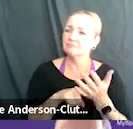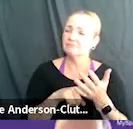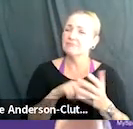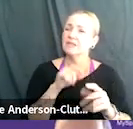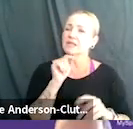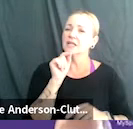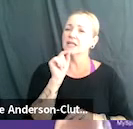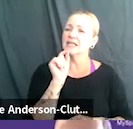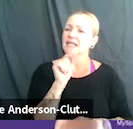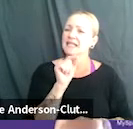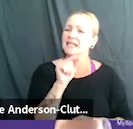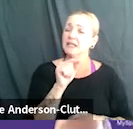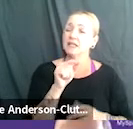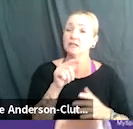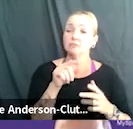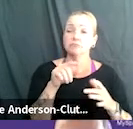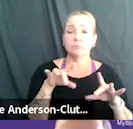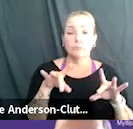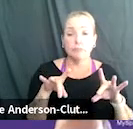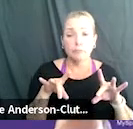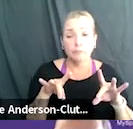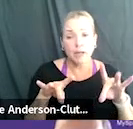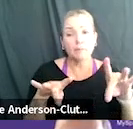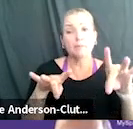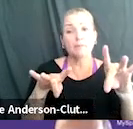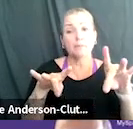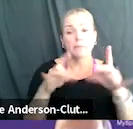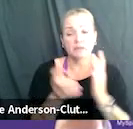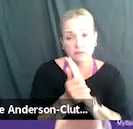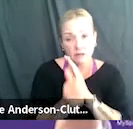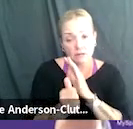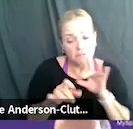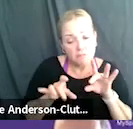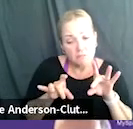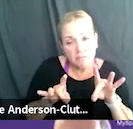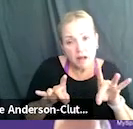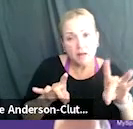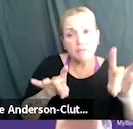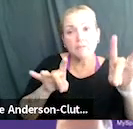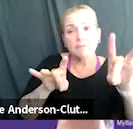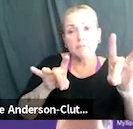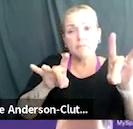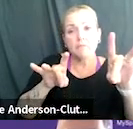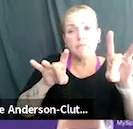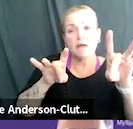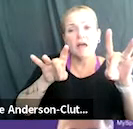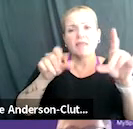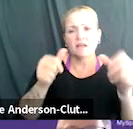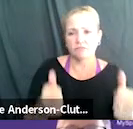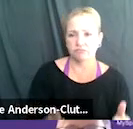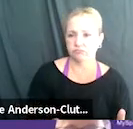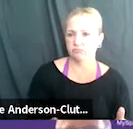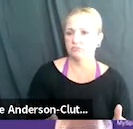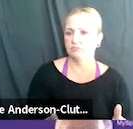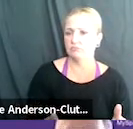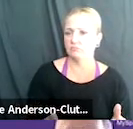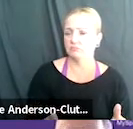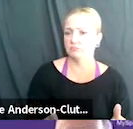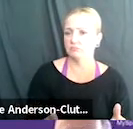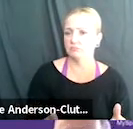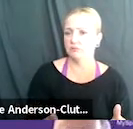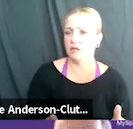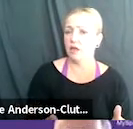would lose skills, particularly language was the one that was most noted for some period of time, and it would then improve